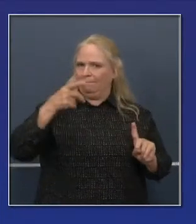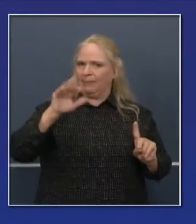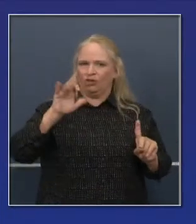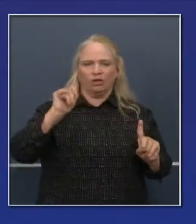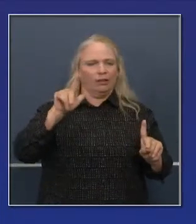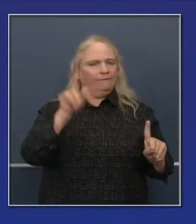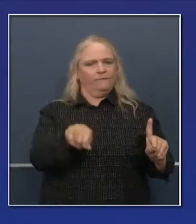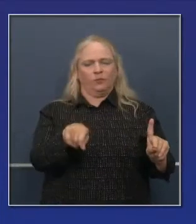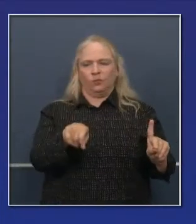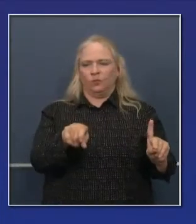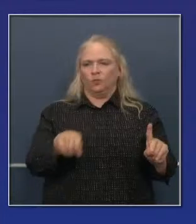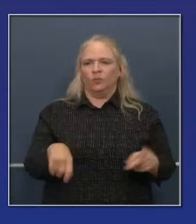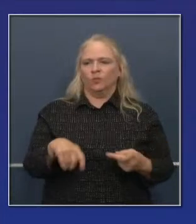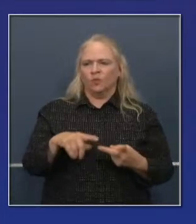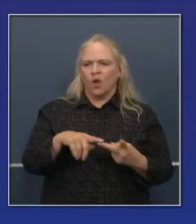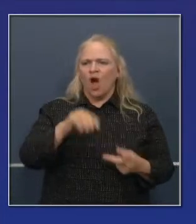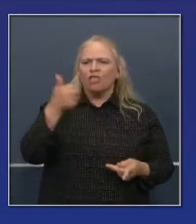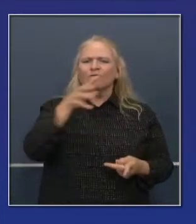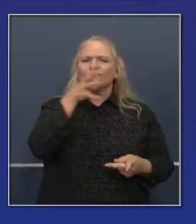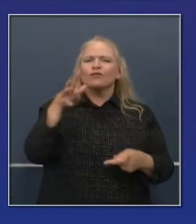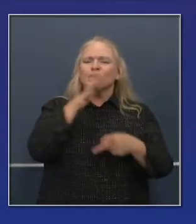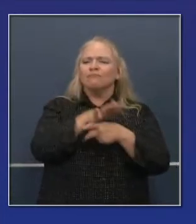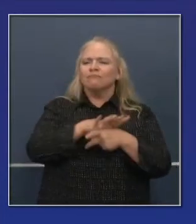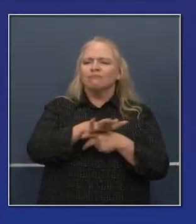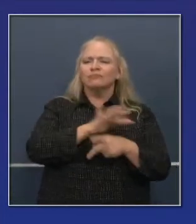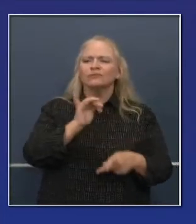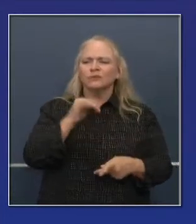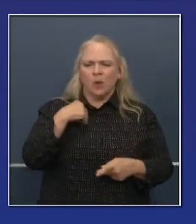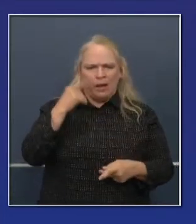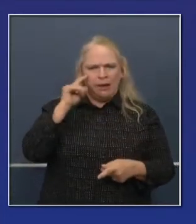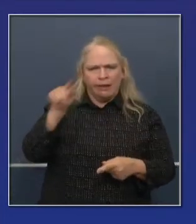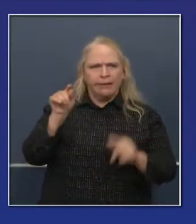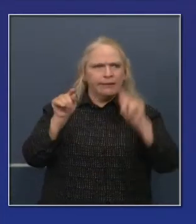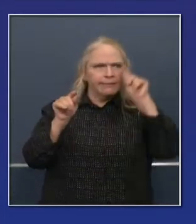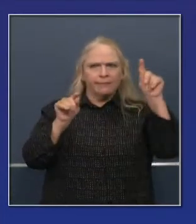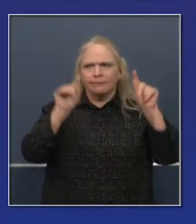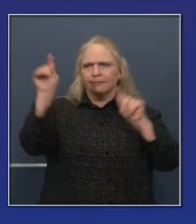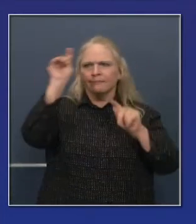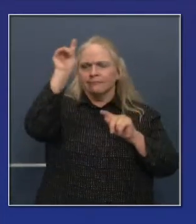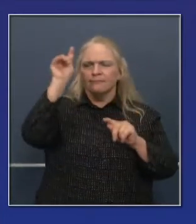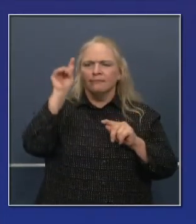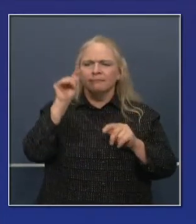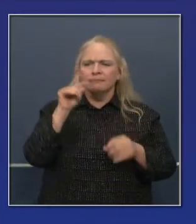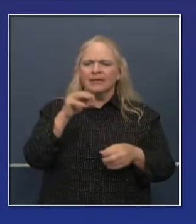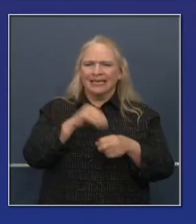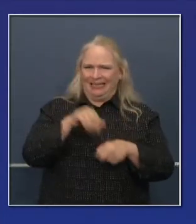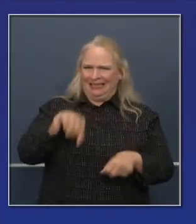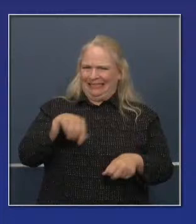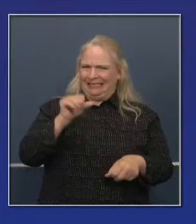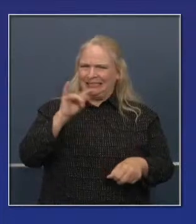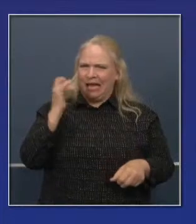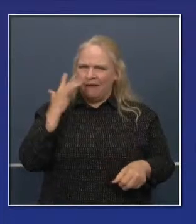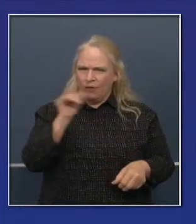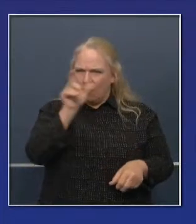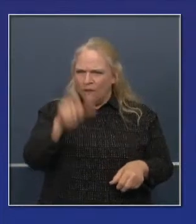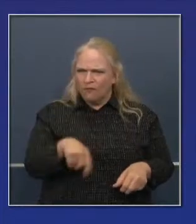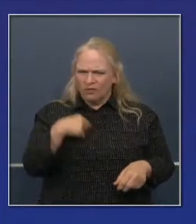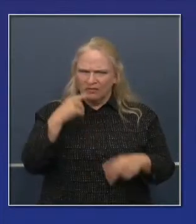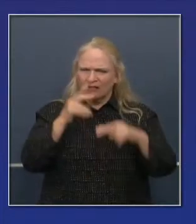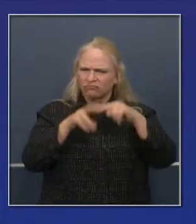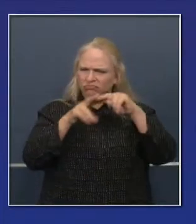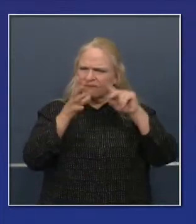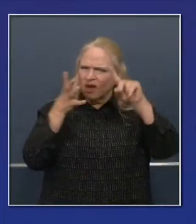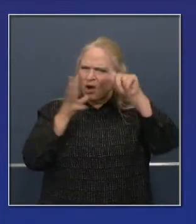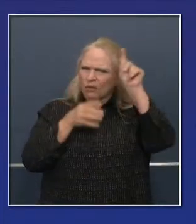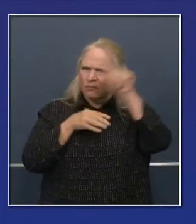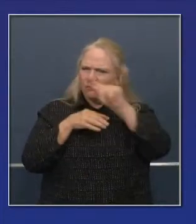an increase in ICU use that is generating some concern. Let me be specific. In Placer